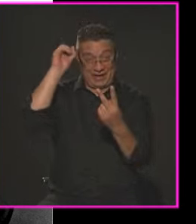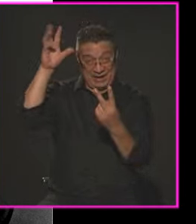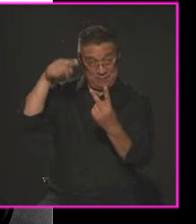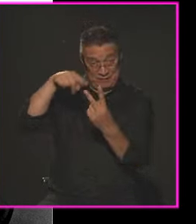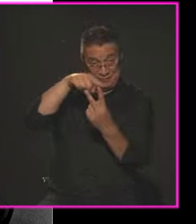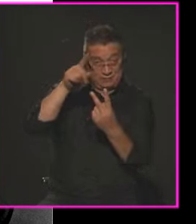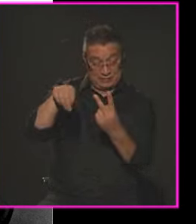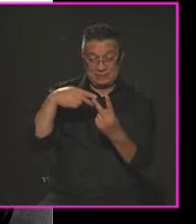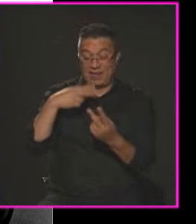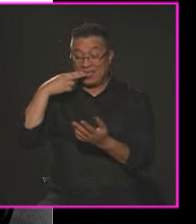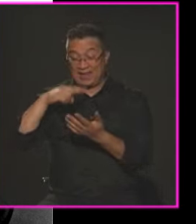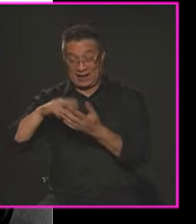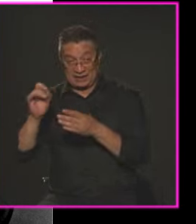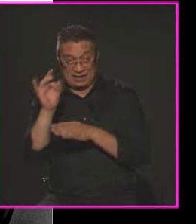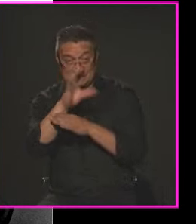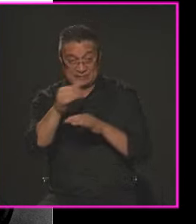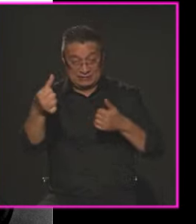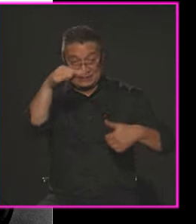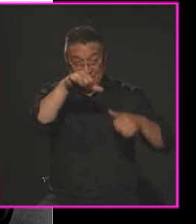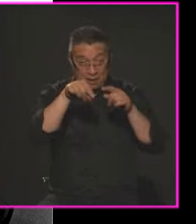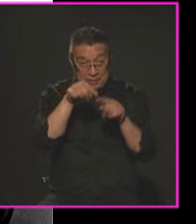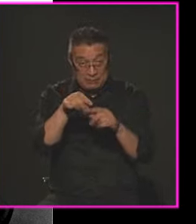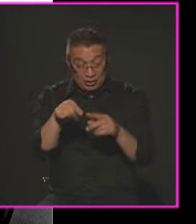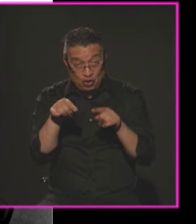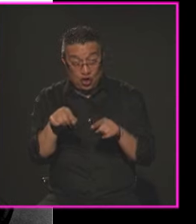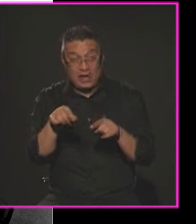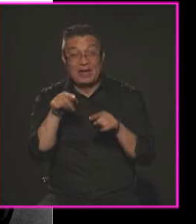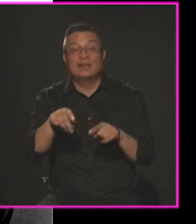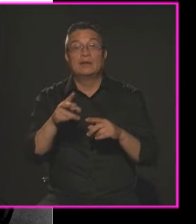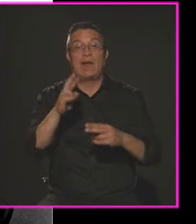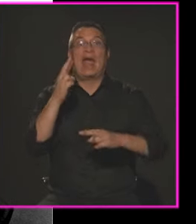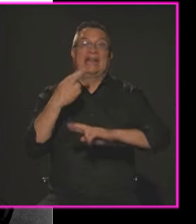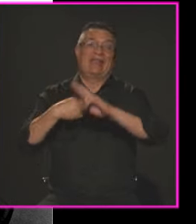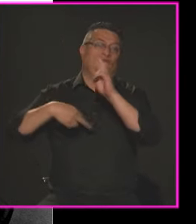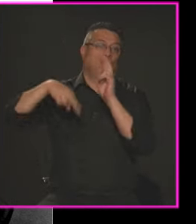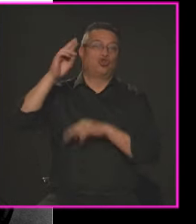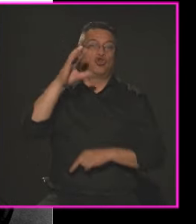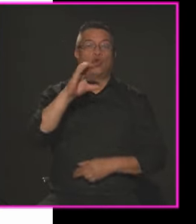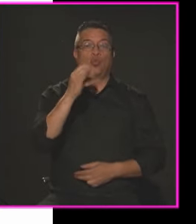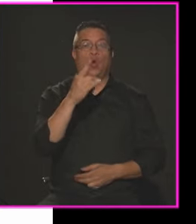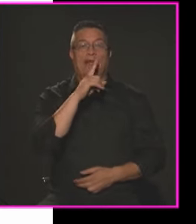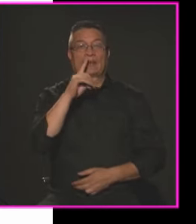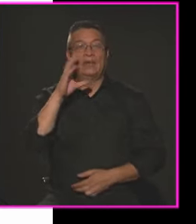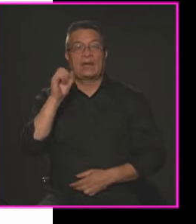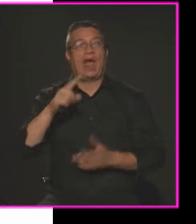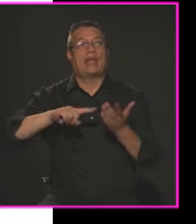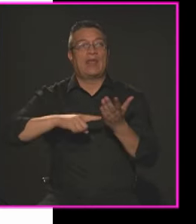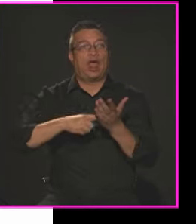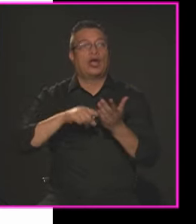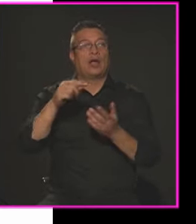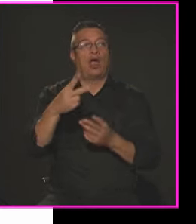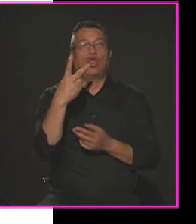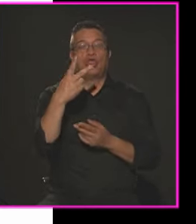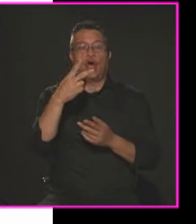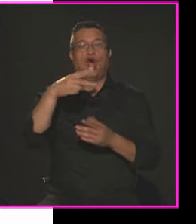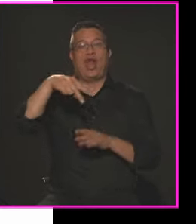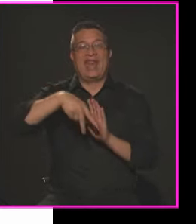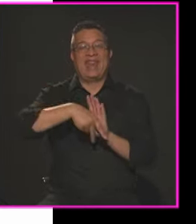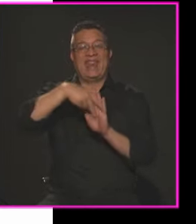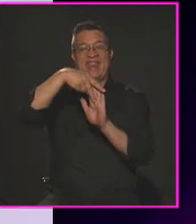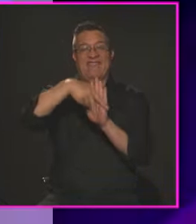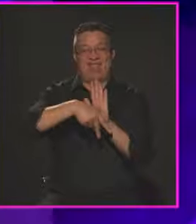heralds the quantum revolution in technology, the existence of two-level systems and what you can do with them.